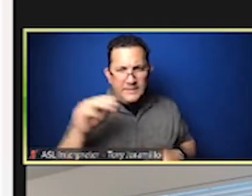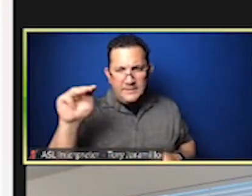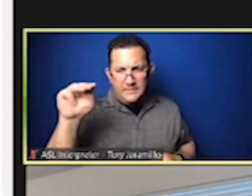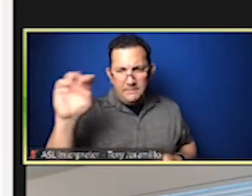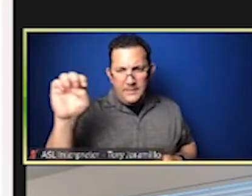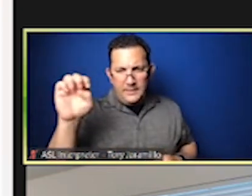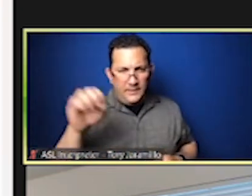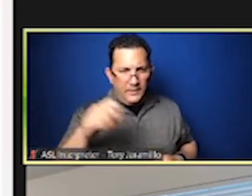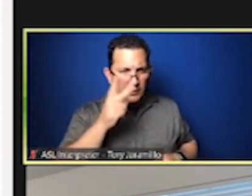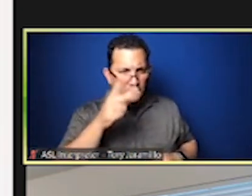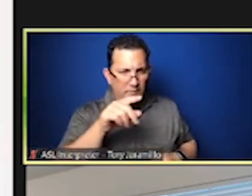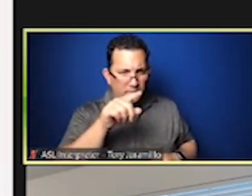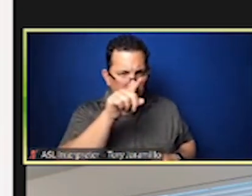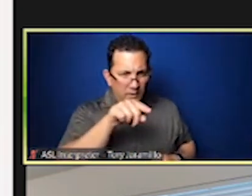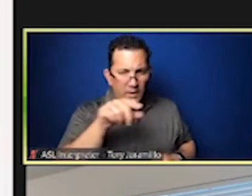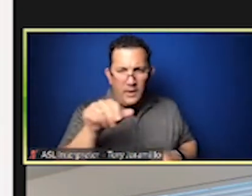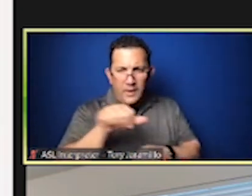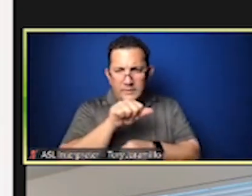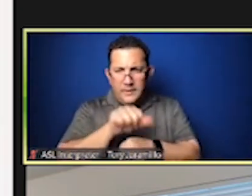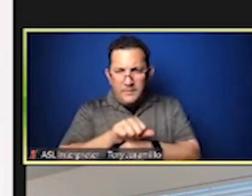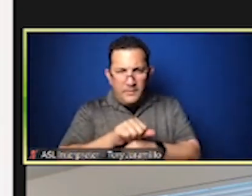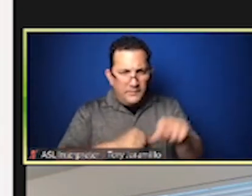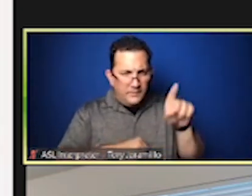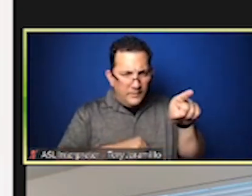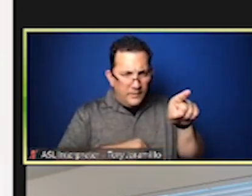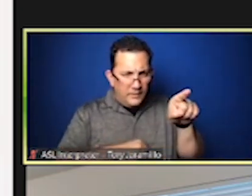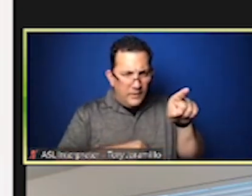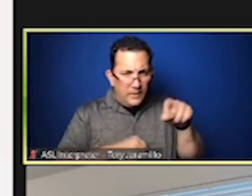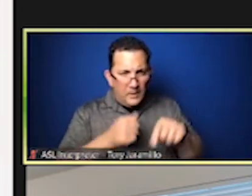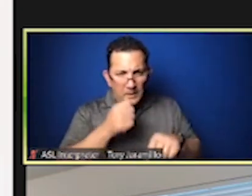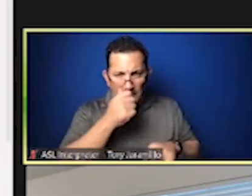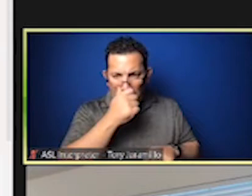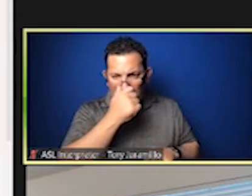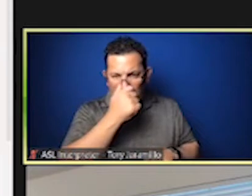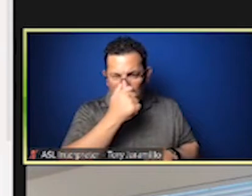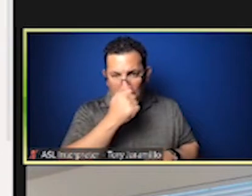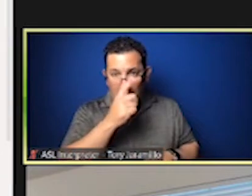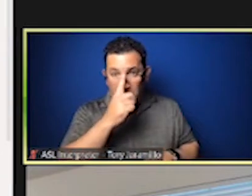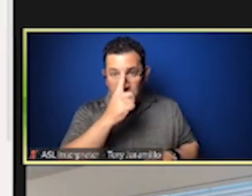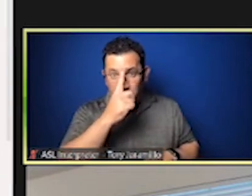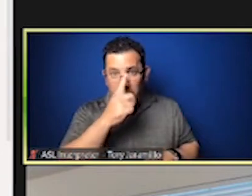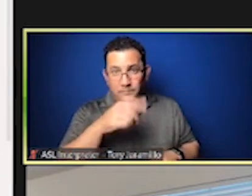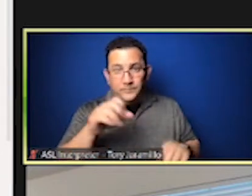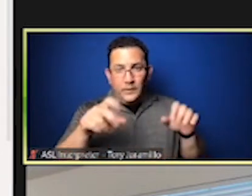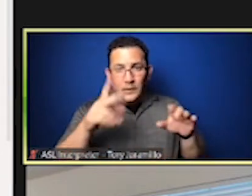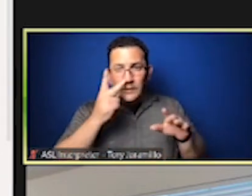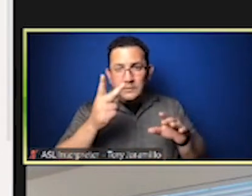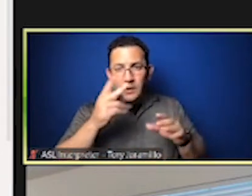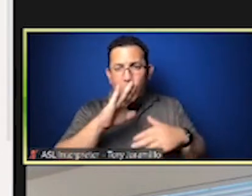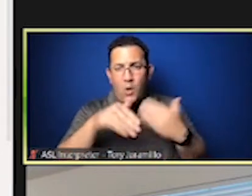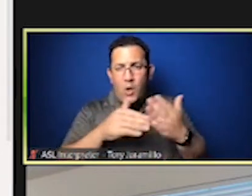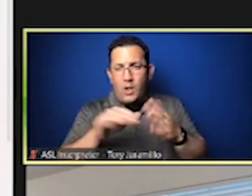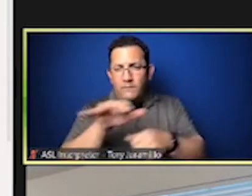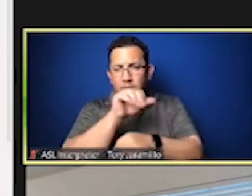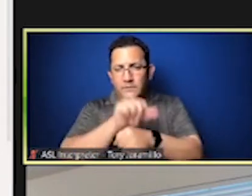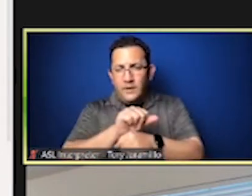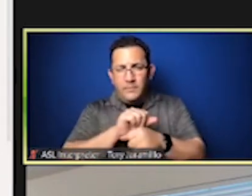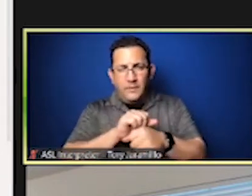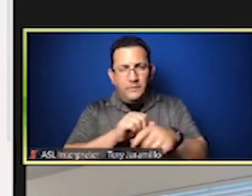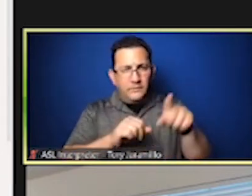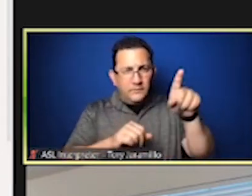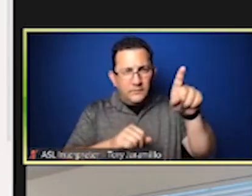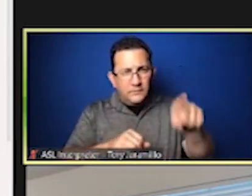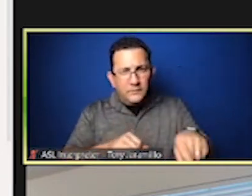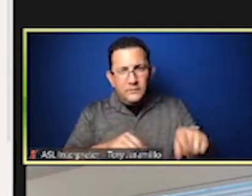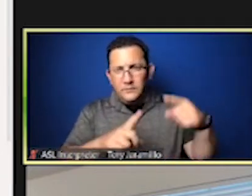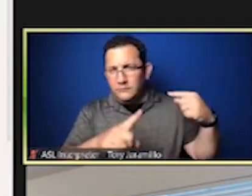under assignments now, will show the student all of their assignments for all